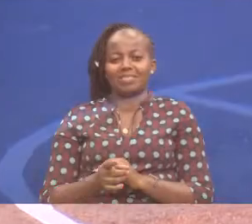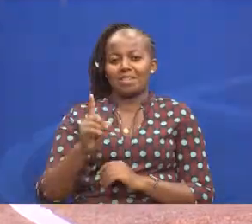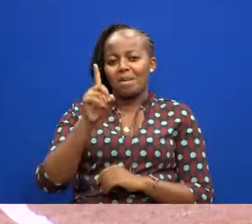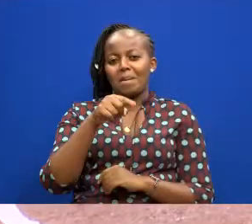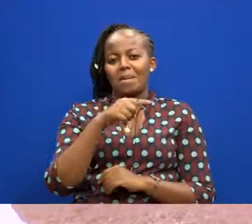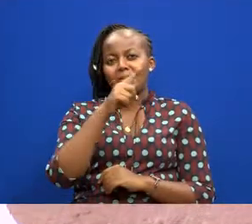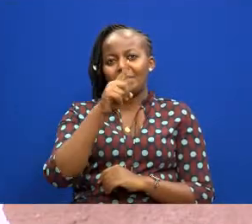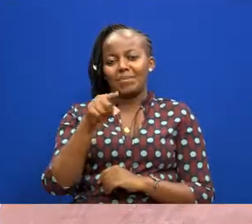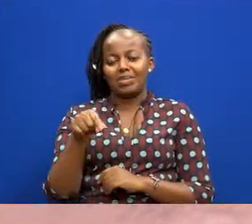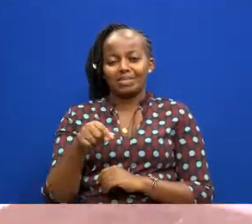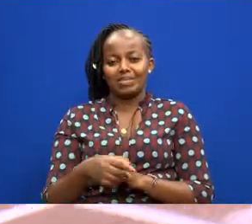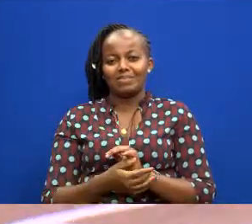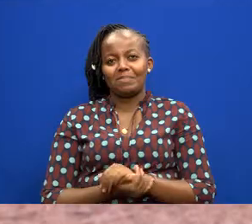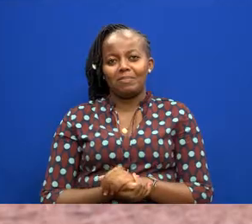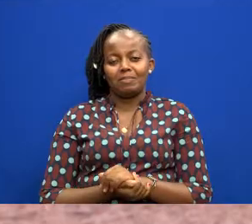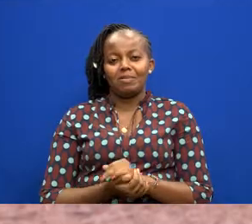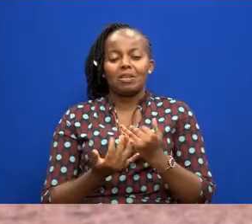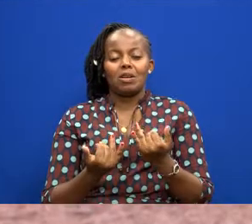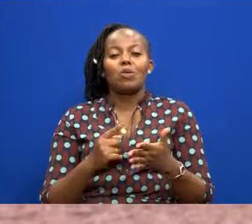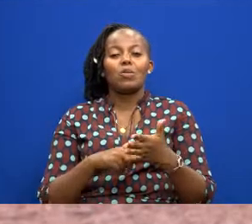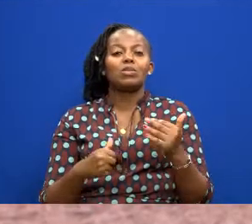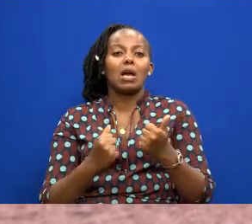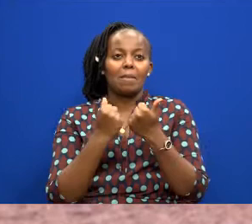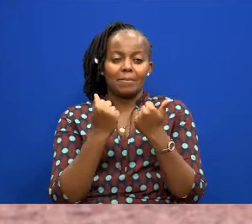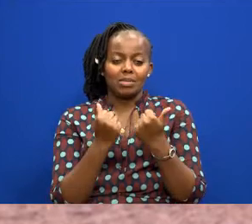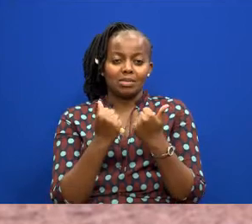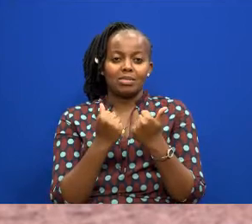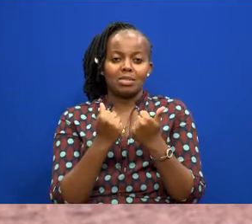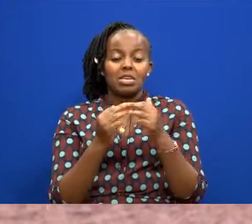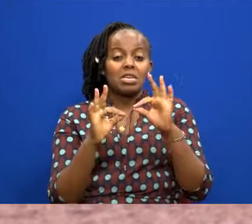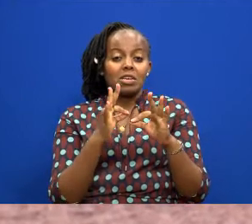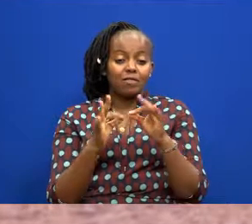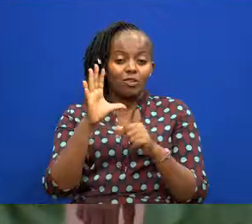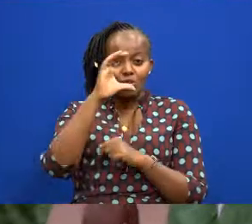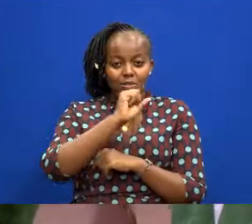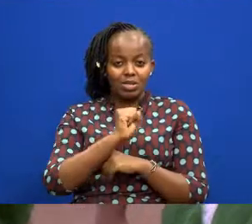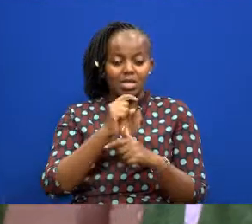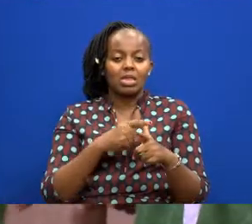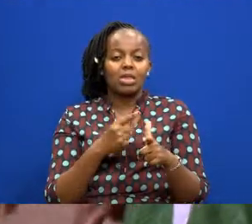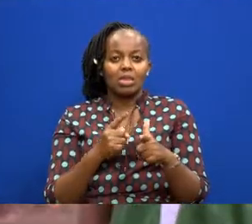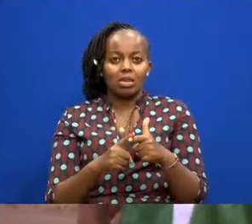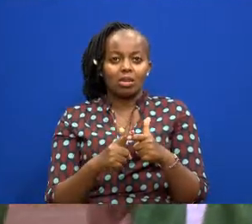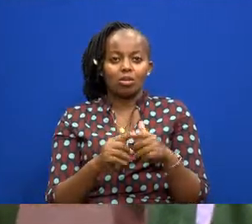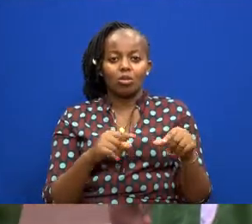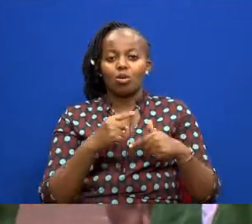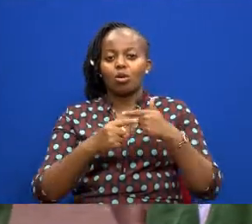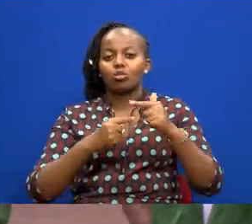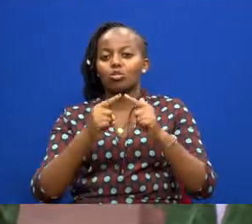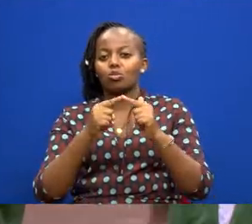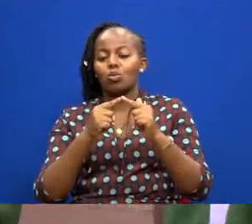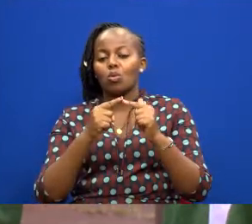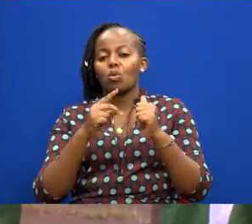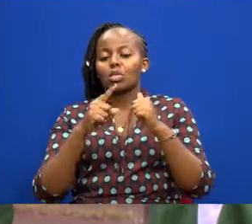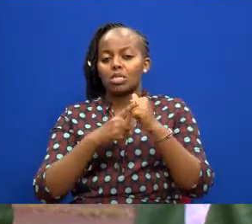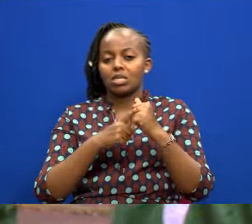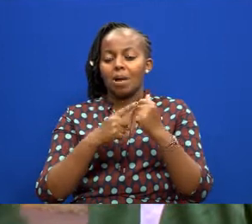She lost. So what happens when she loses? She was going to box number 6. She had already proceeded to box number